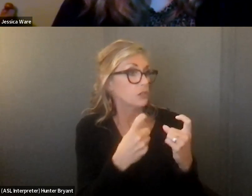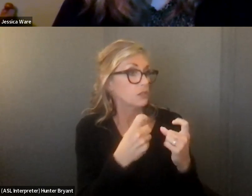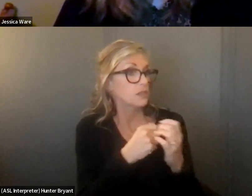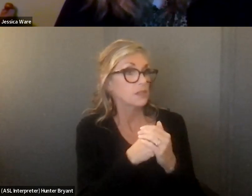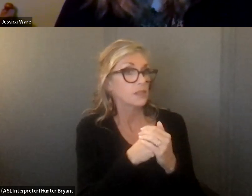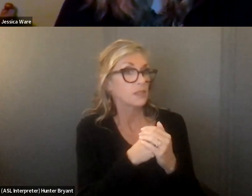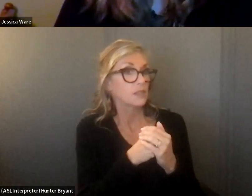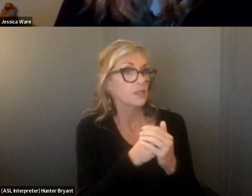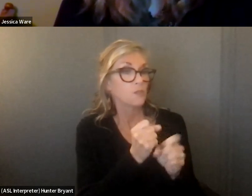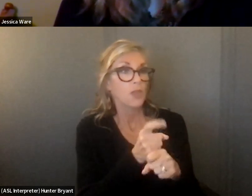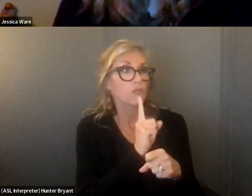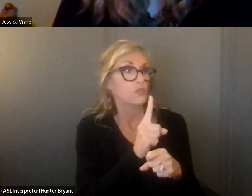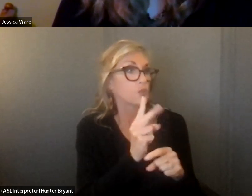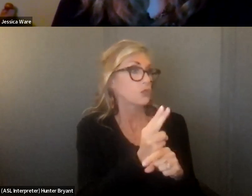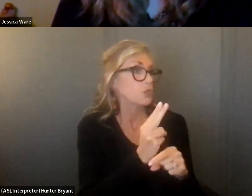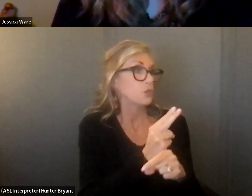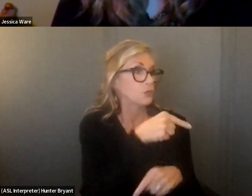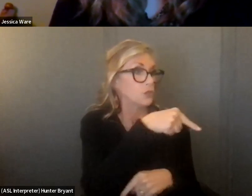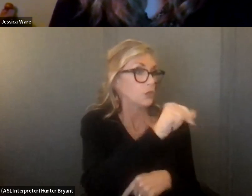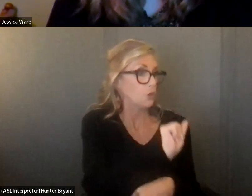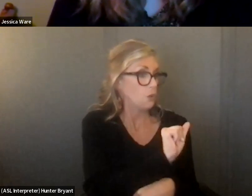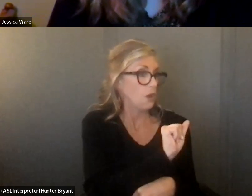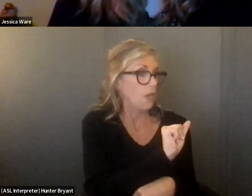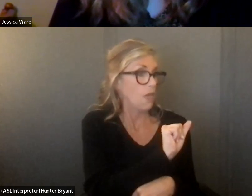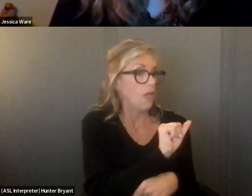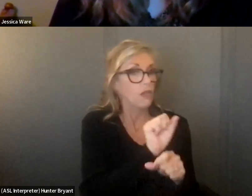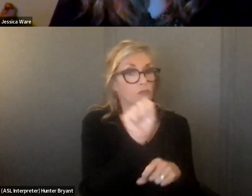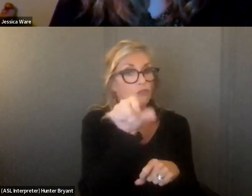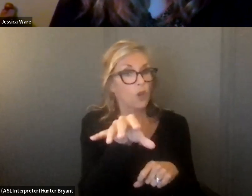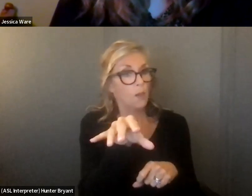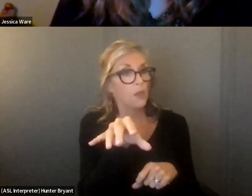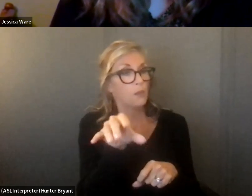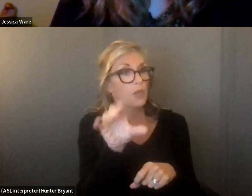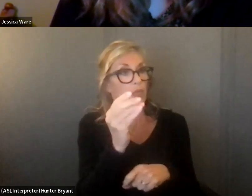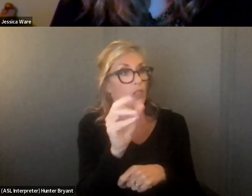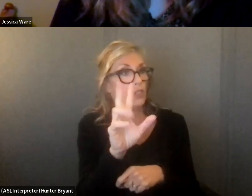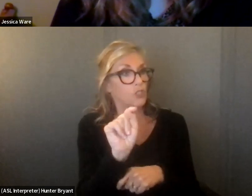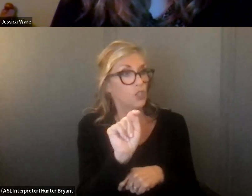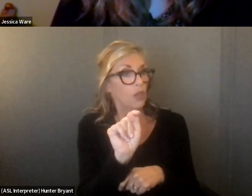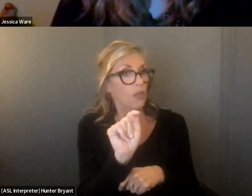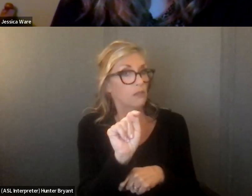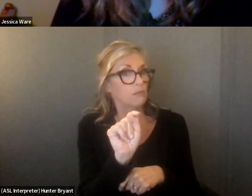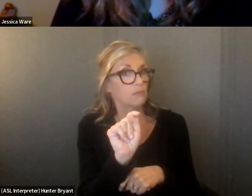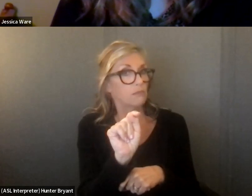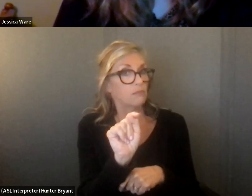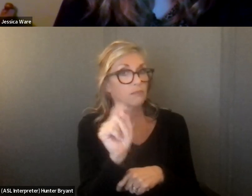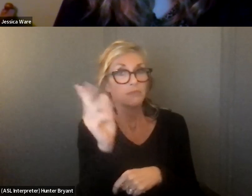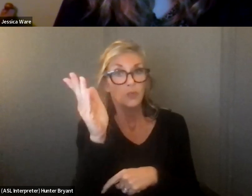Be sure to use the Q&A, or you can drop them in the chat. Any final thoughts from our presenters?